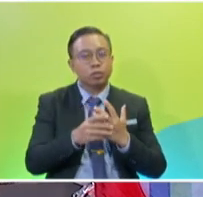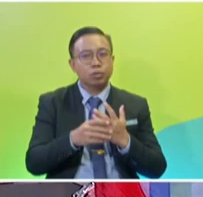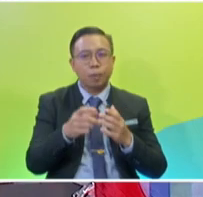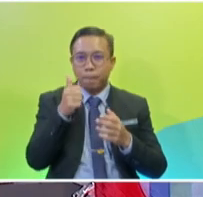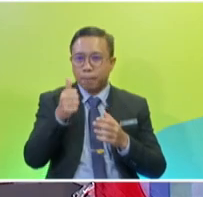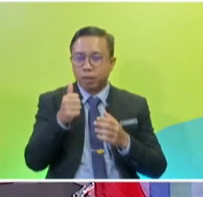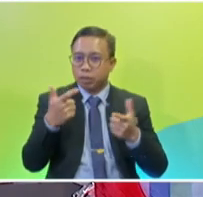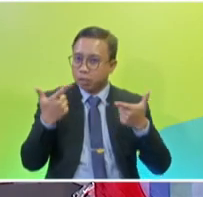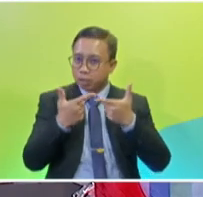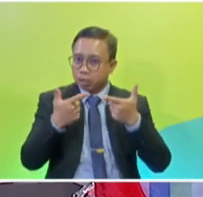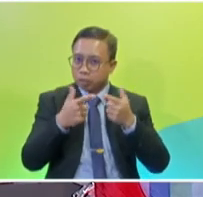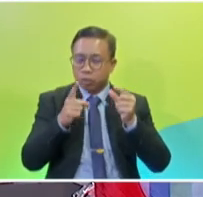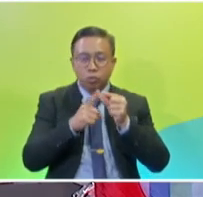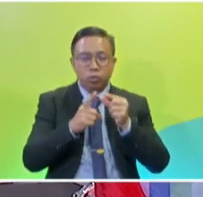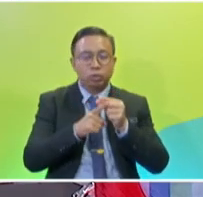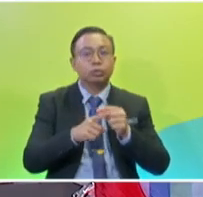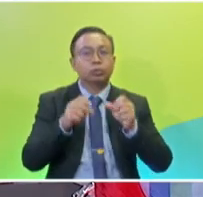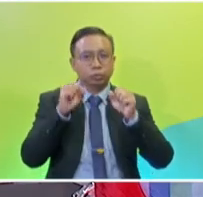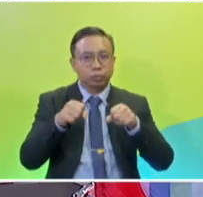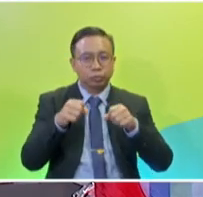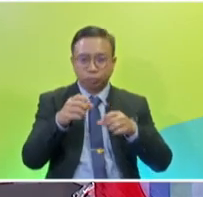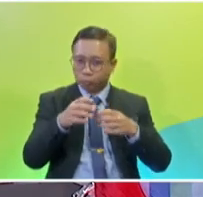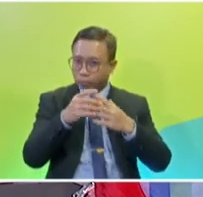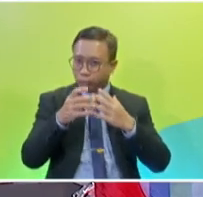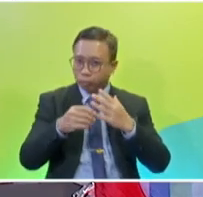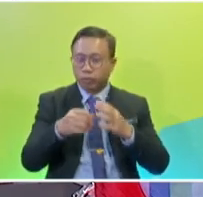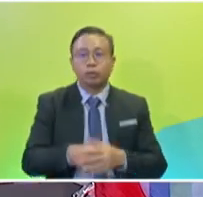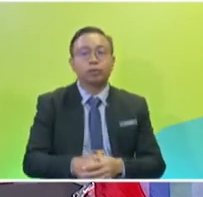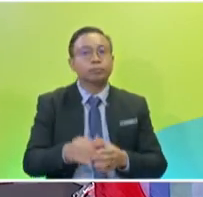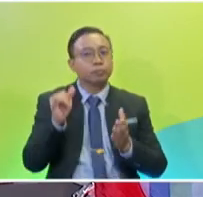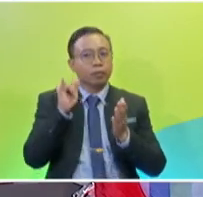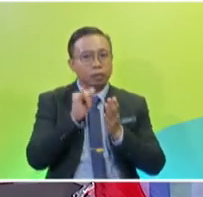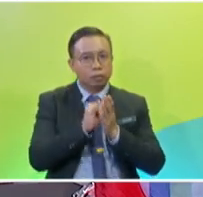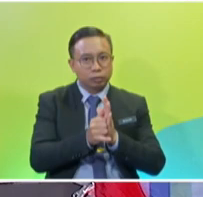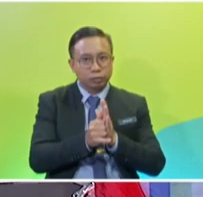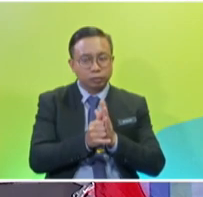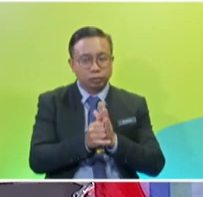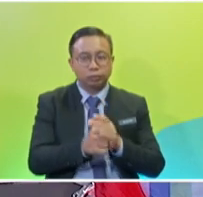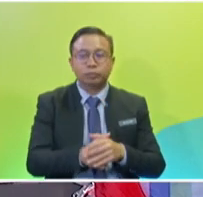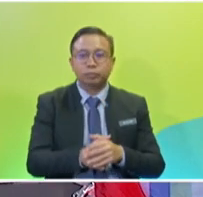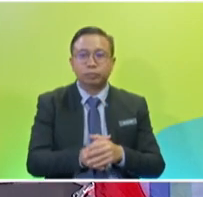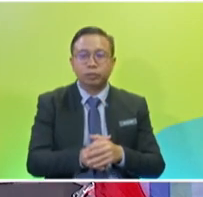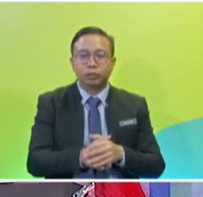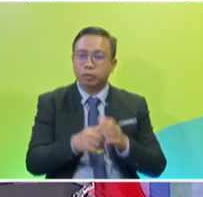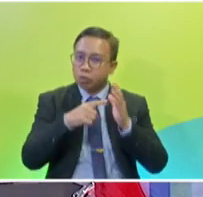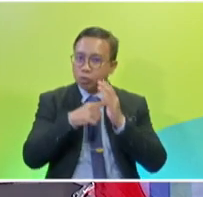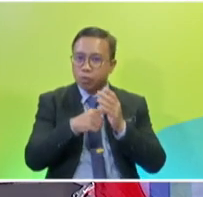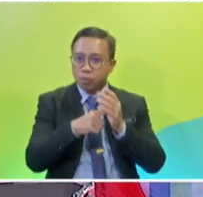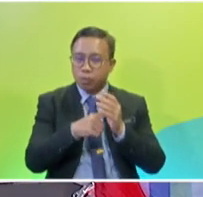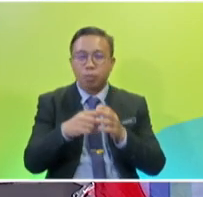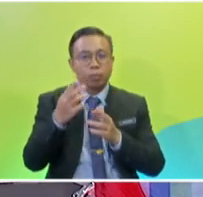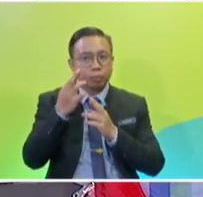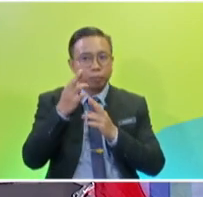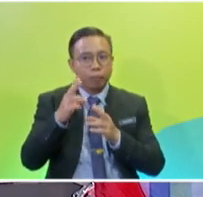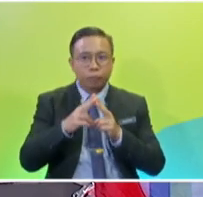word? Now, if they are able to choose the answer correctly, now this has undoubtedly shown that they are ready